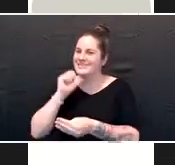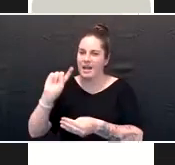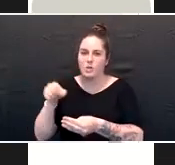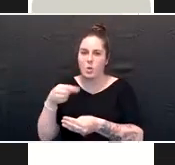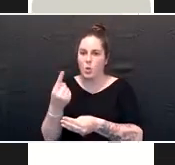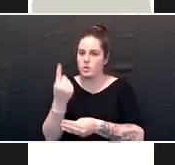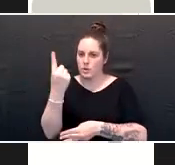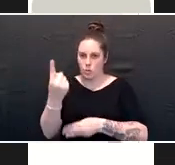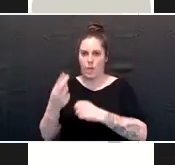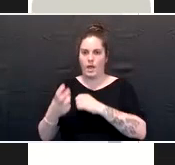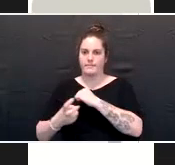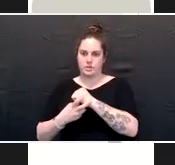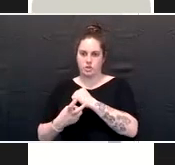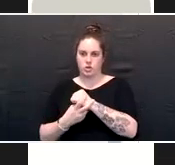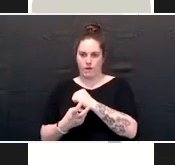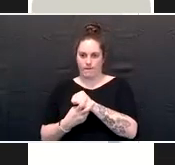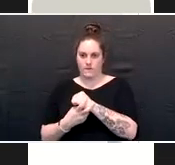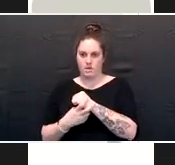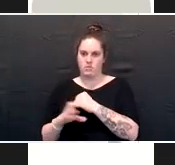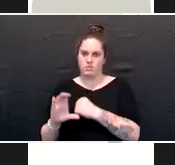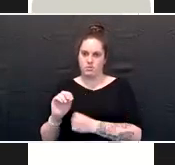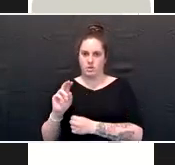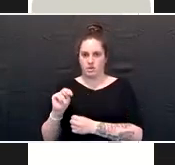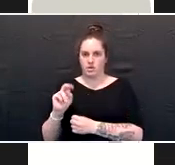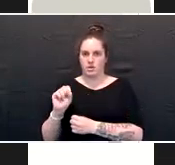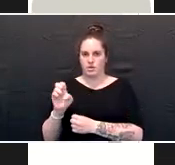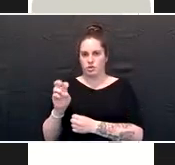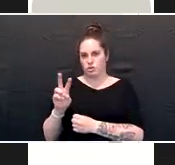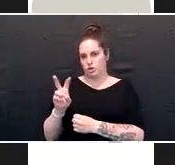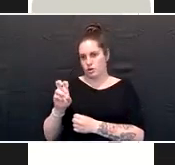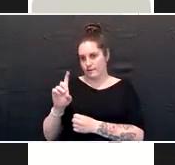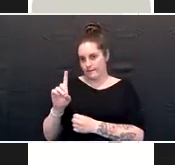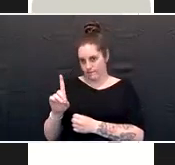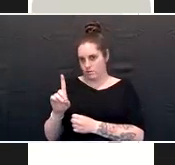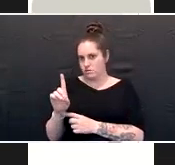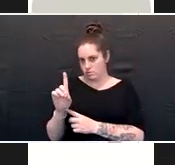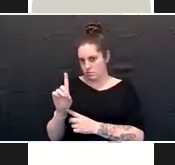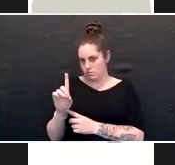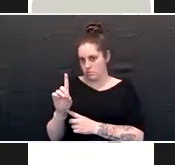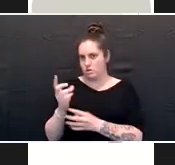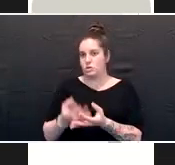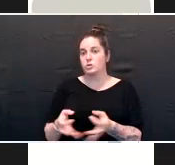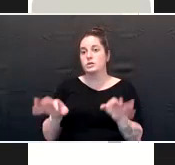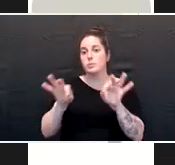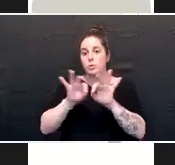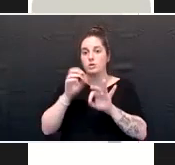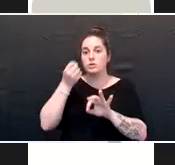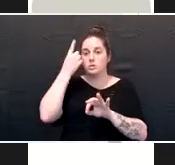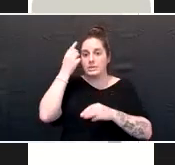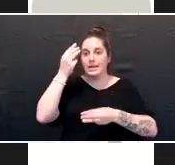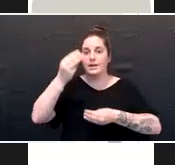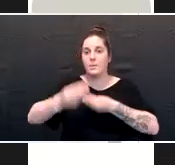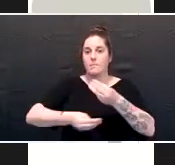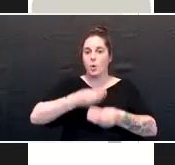Okay. So It's important that you understand that for momentum to